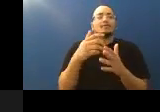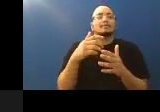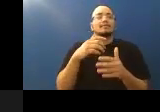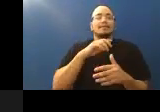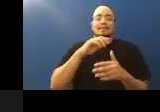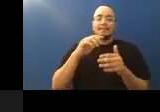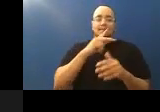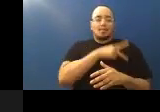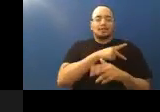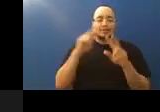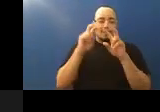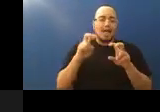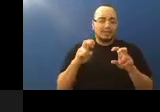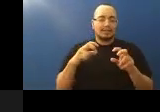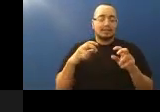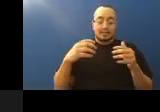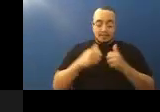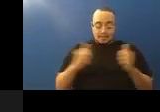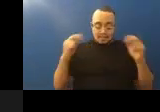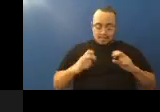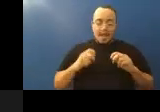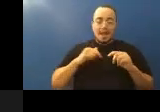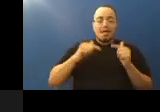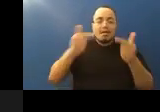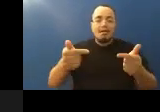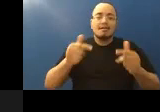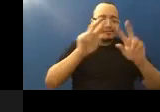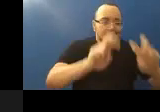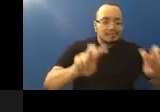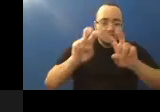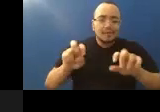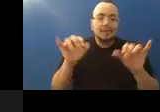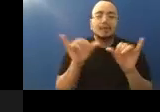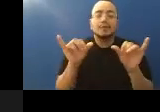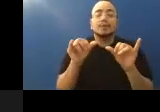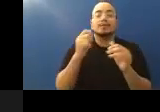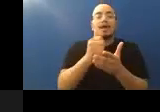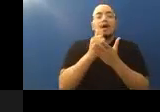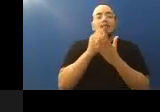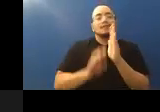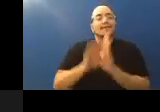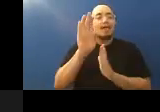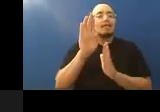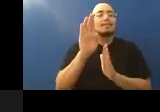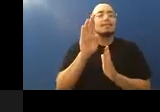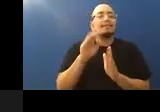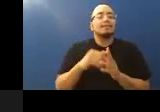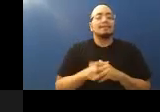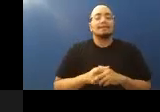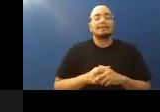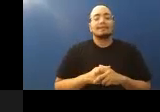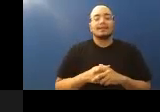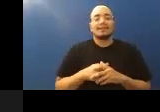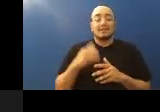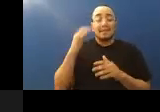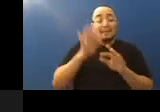so that they can be better young men, and so they can do the work that they need to do, so that, you know, I'm always thinking about the next generation. So